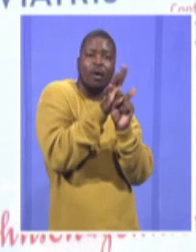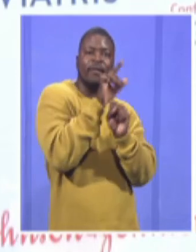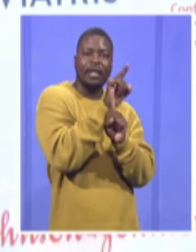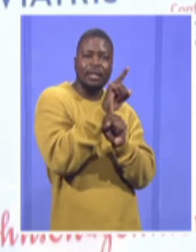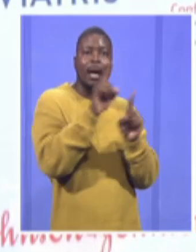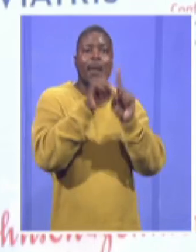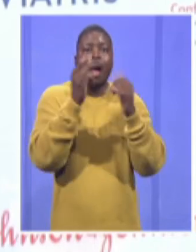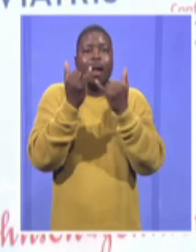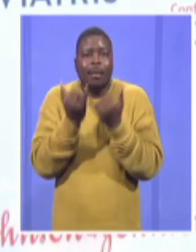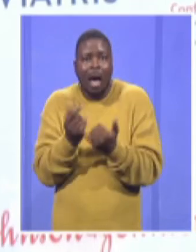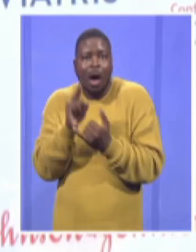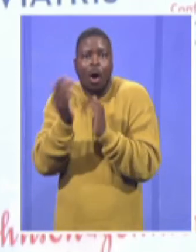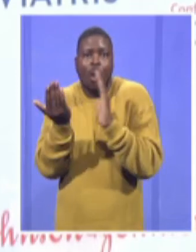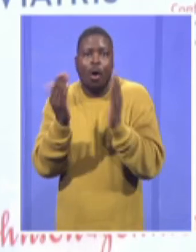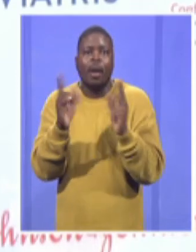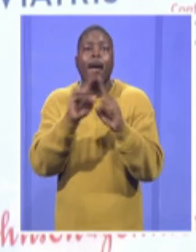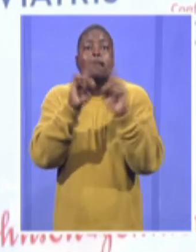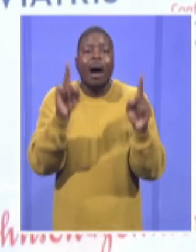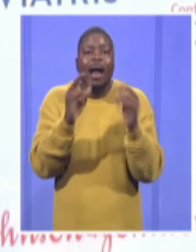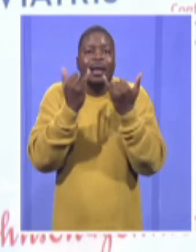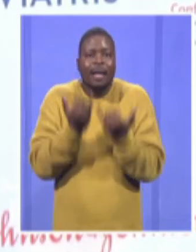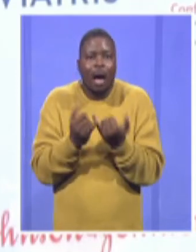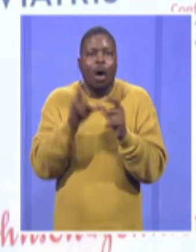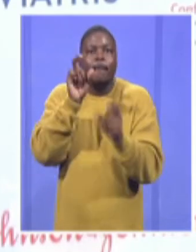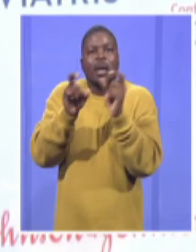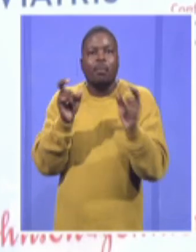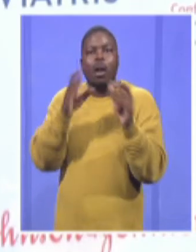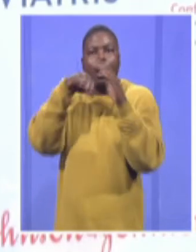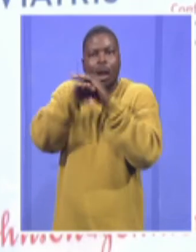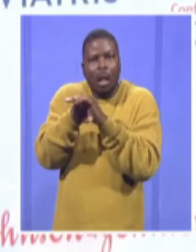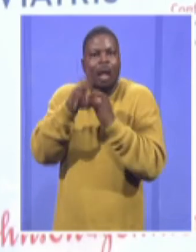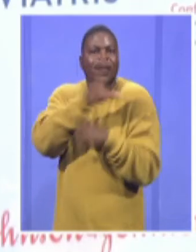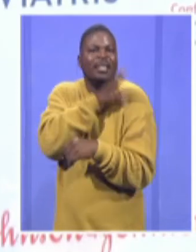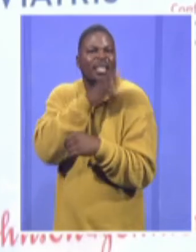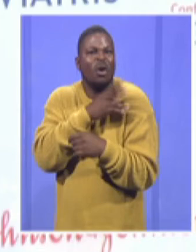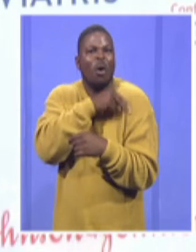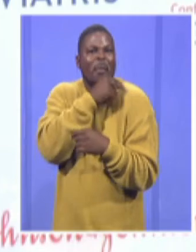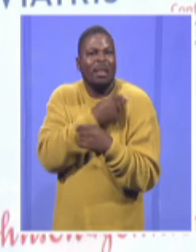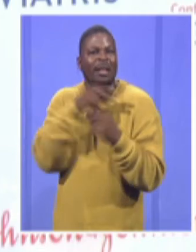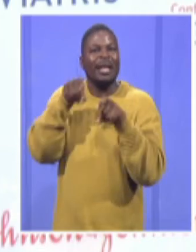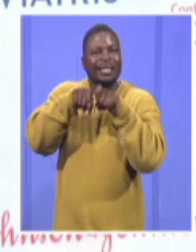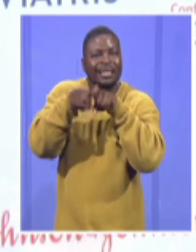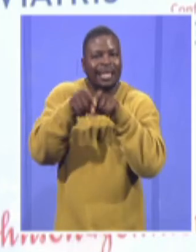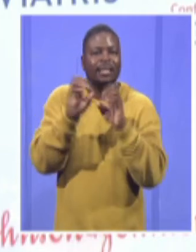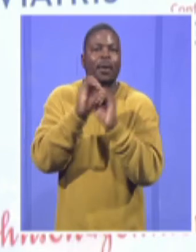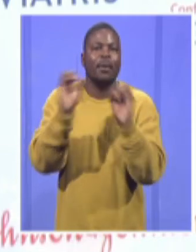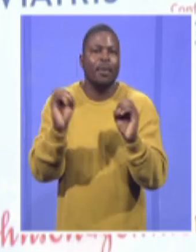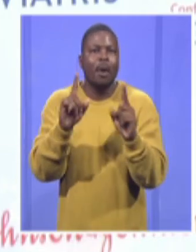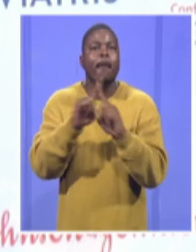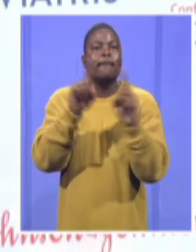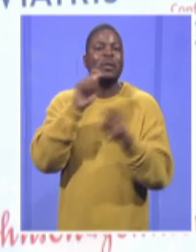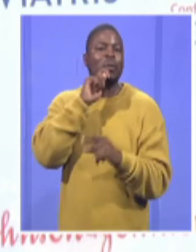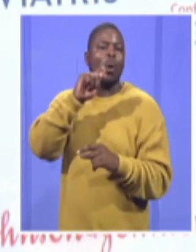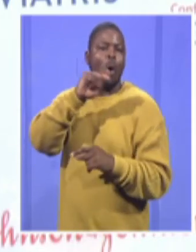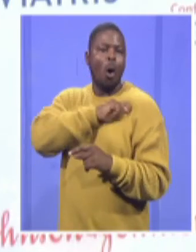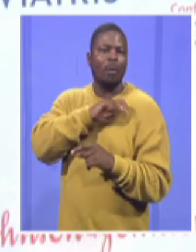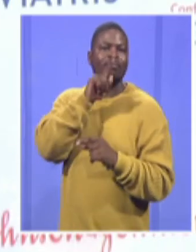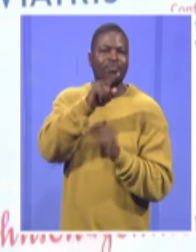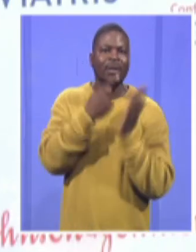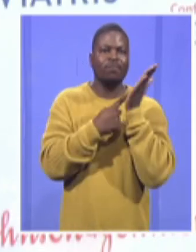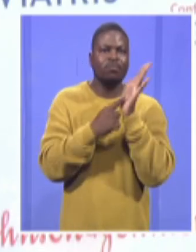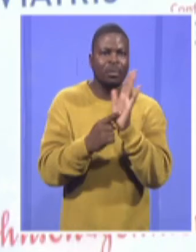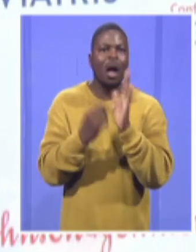that people are simply not presenting to be tested. So how do we have an accurate reflection of how many